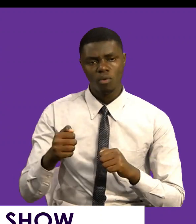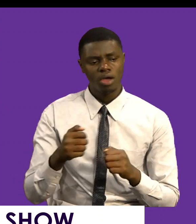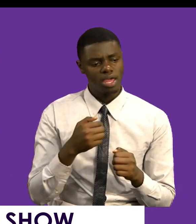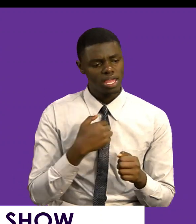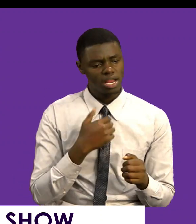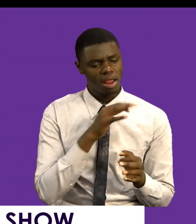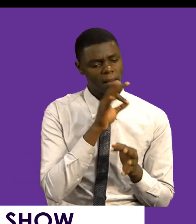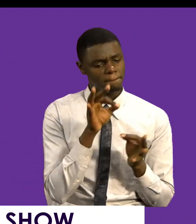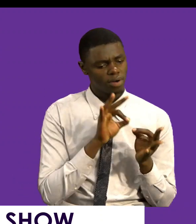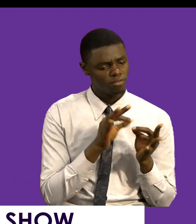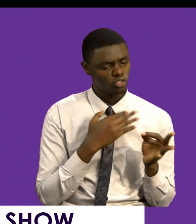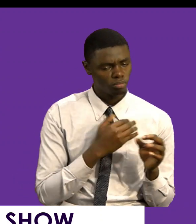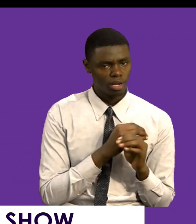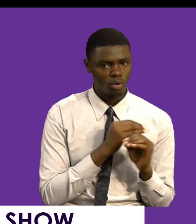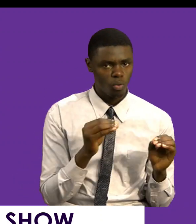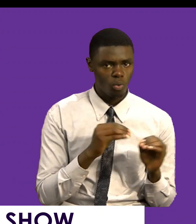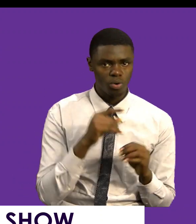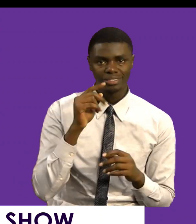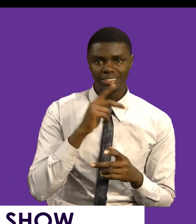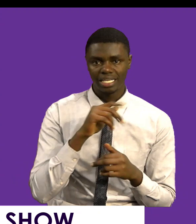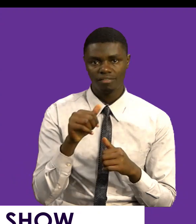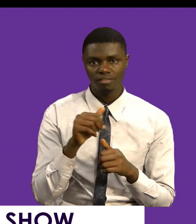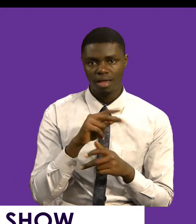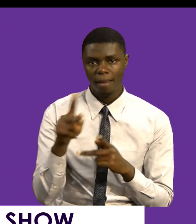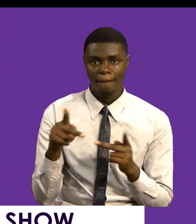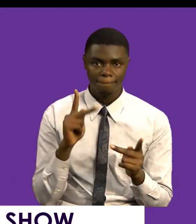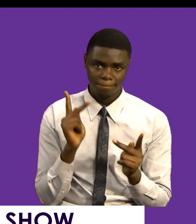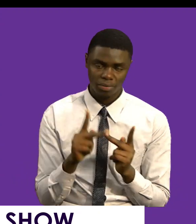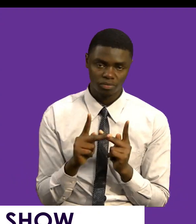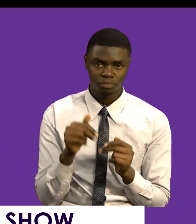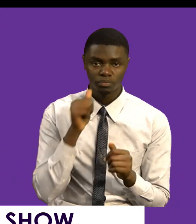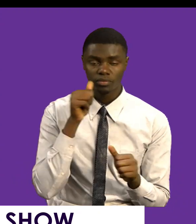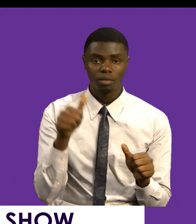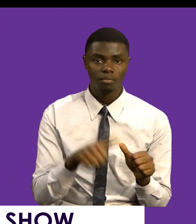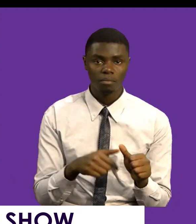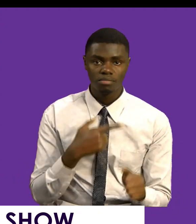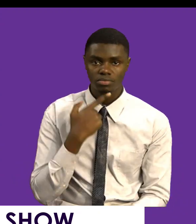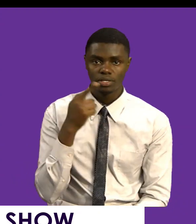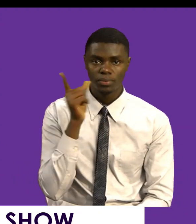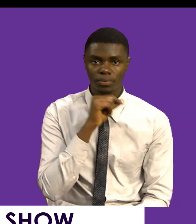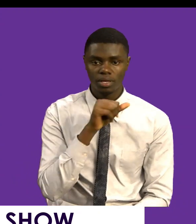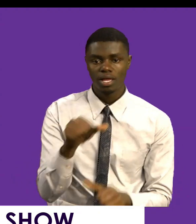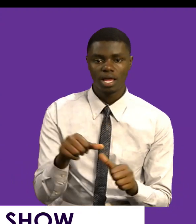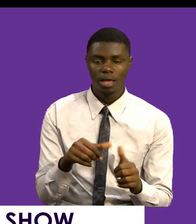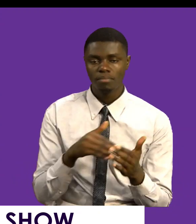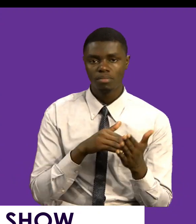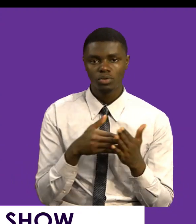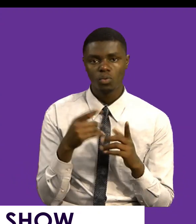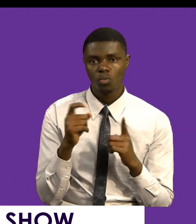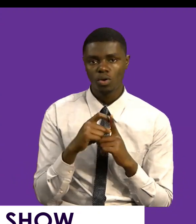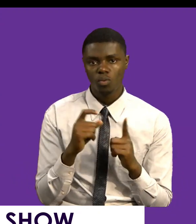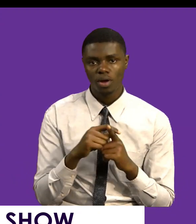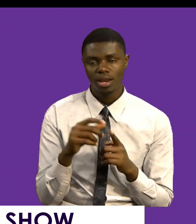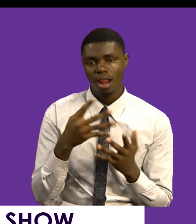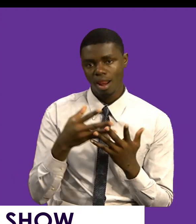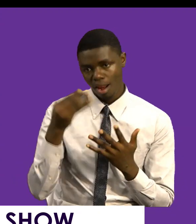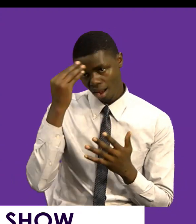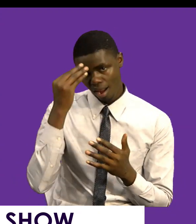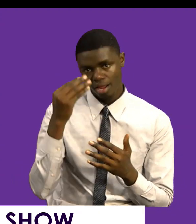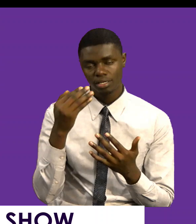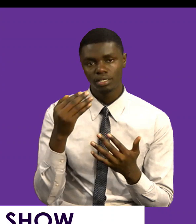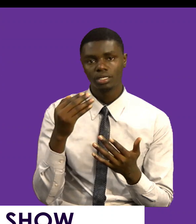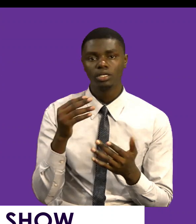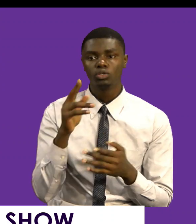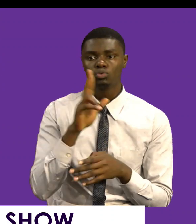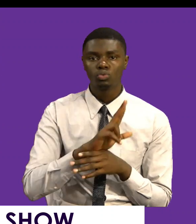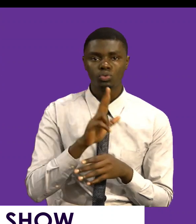imperfection, you are perfect. Remember what I said about weak words. Learn how to be strong, to